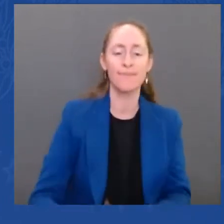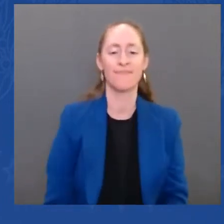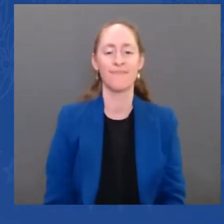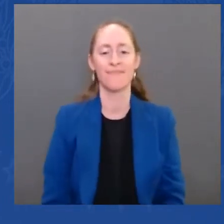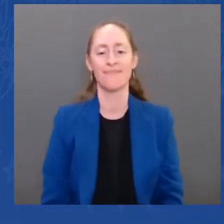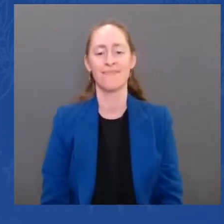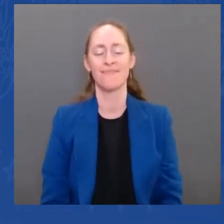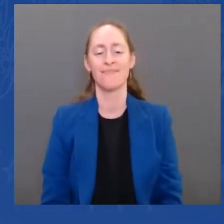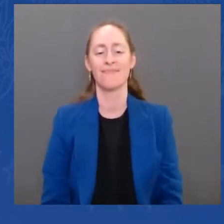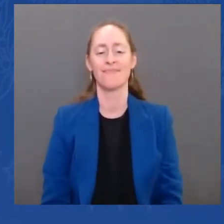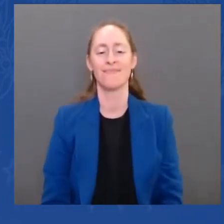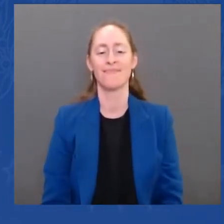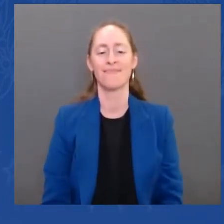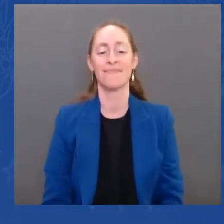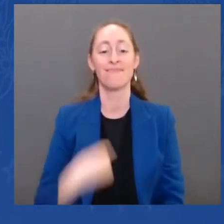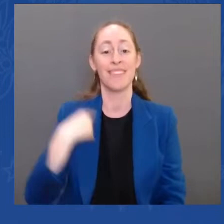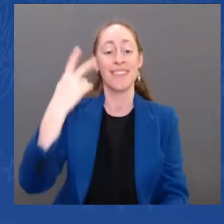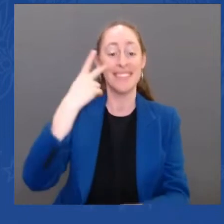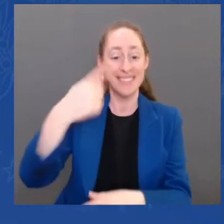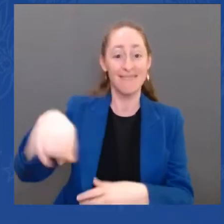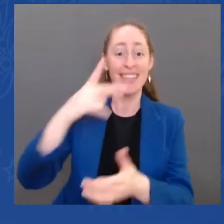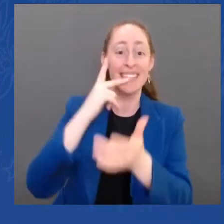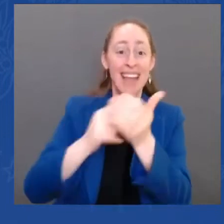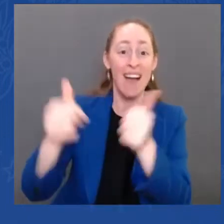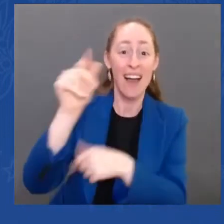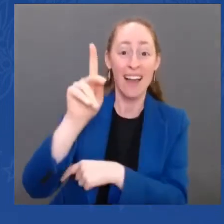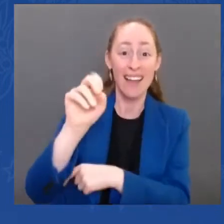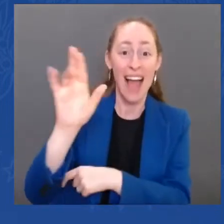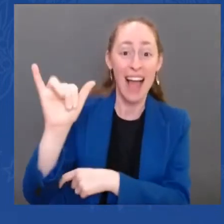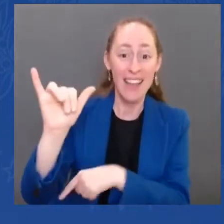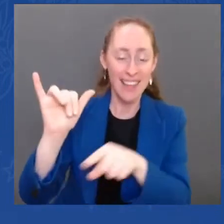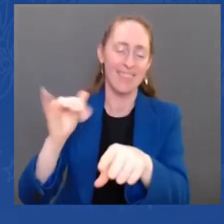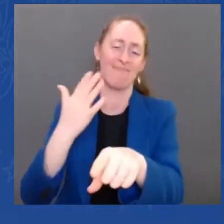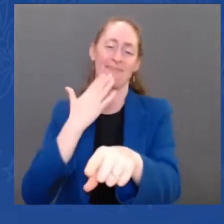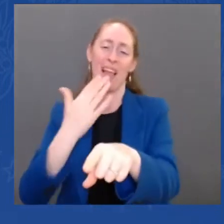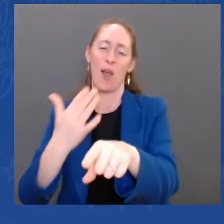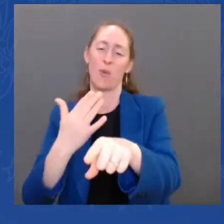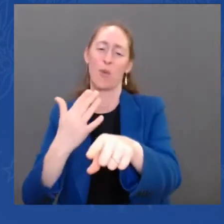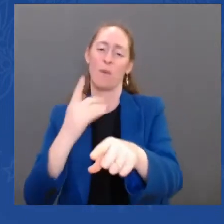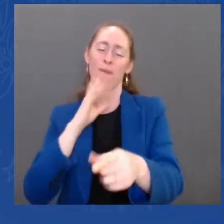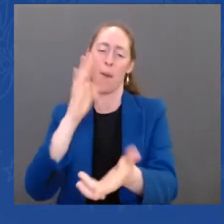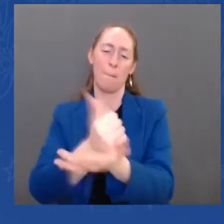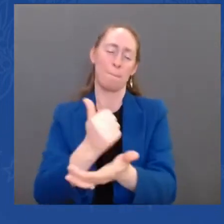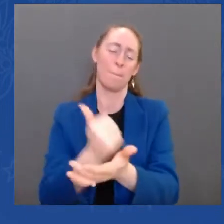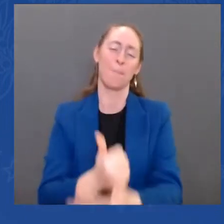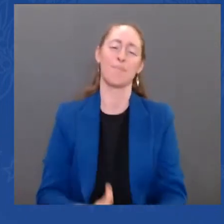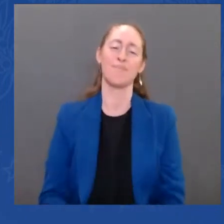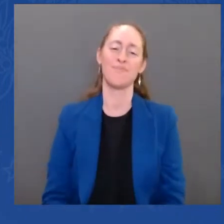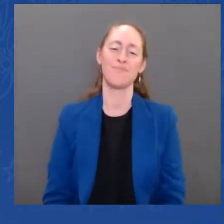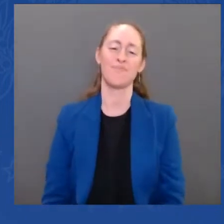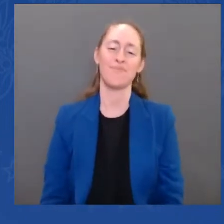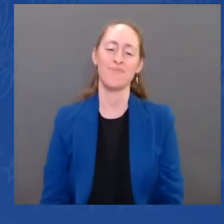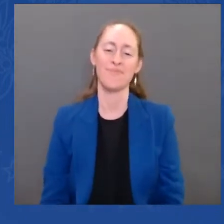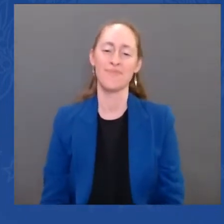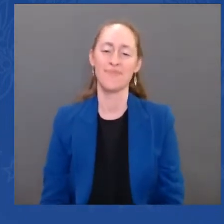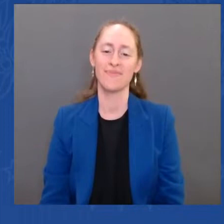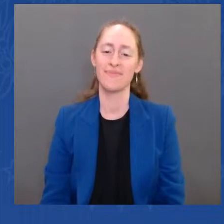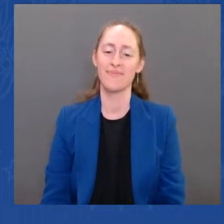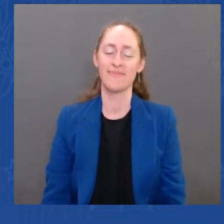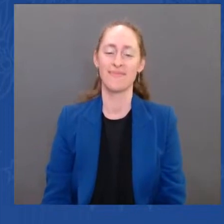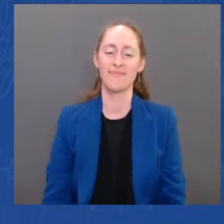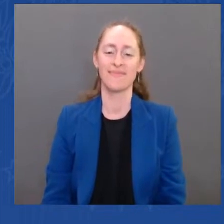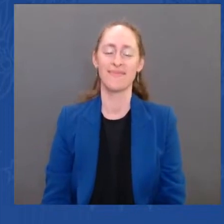house. Appreciate it. John has forgotten more about, in my view, the needs we have